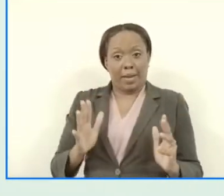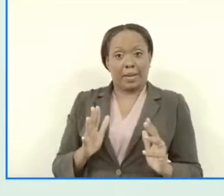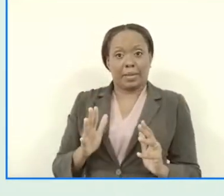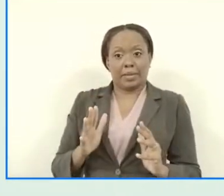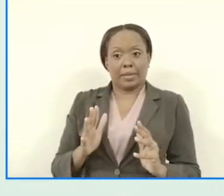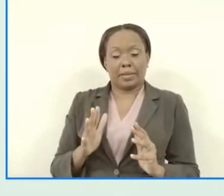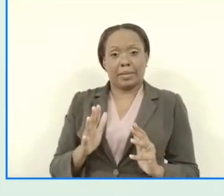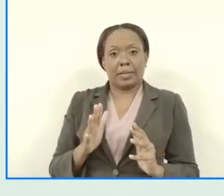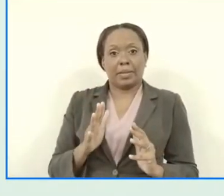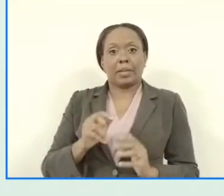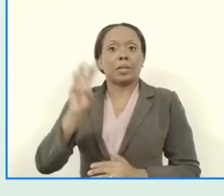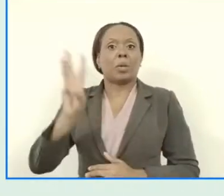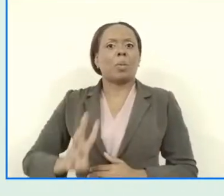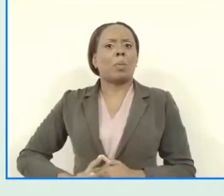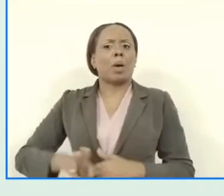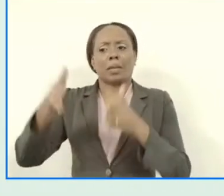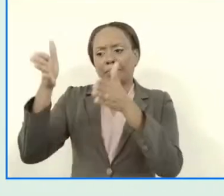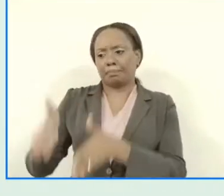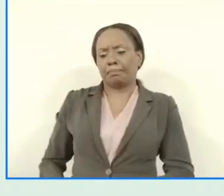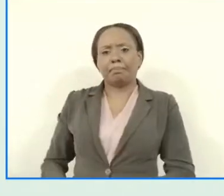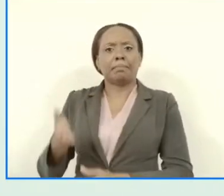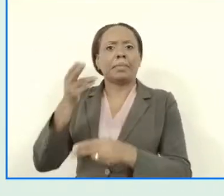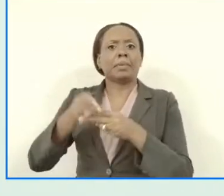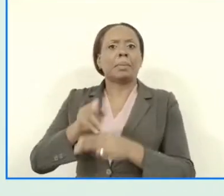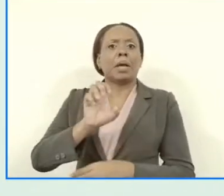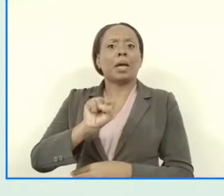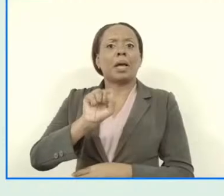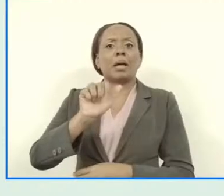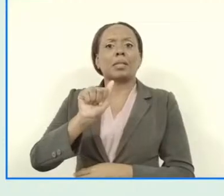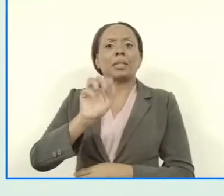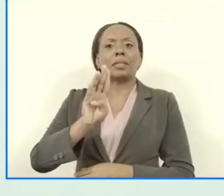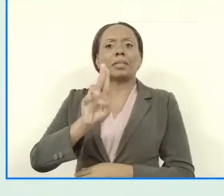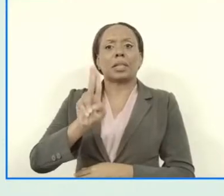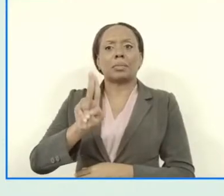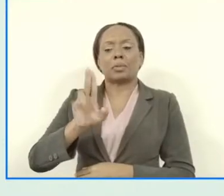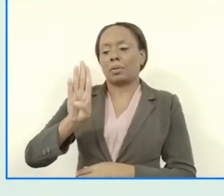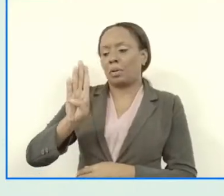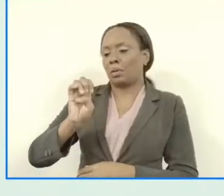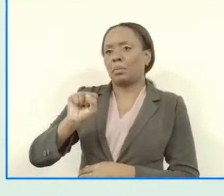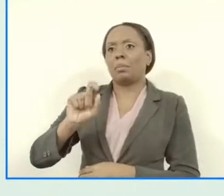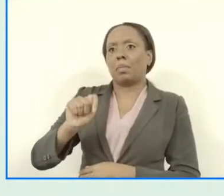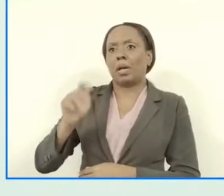clarify some issues concerning that and the classification.